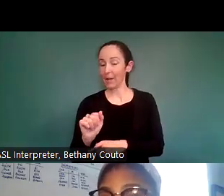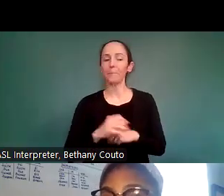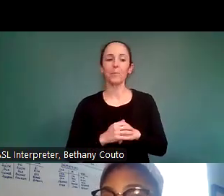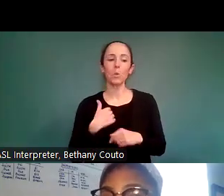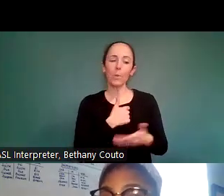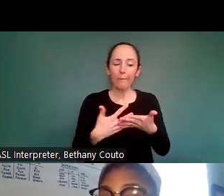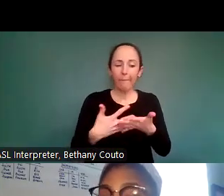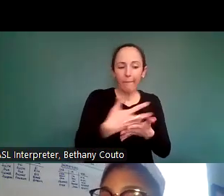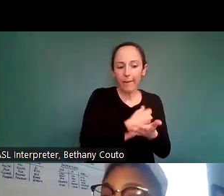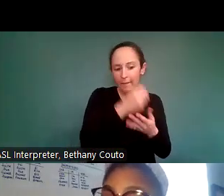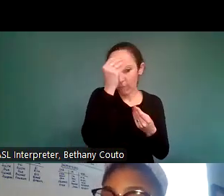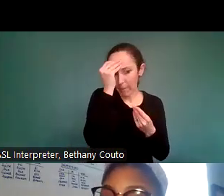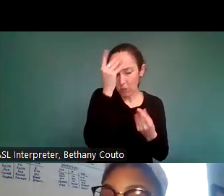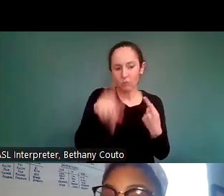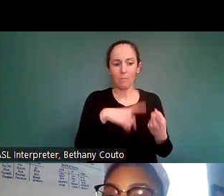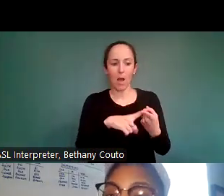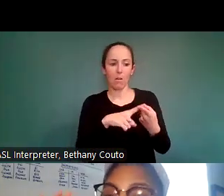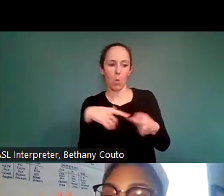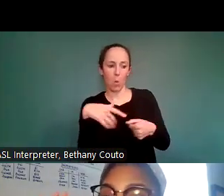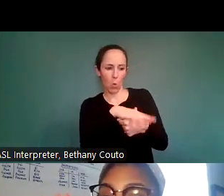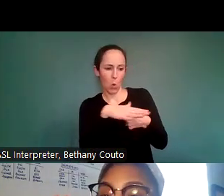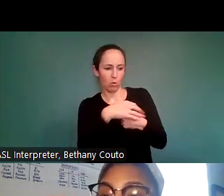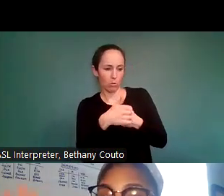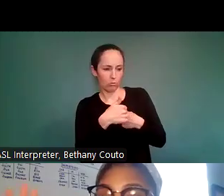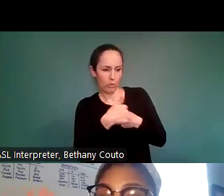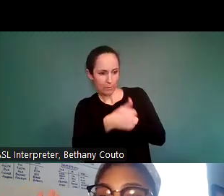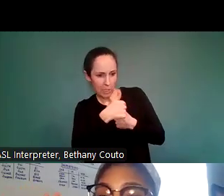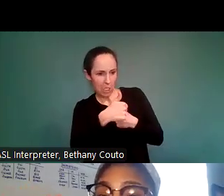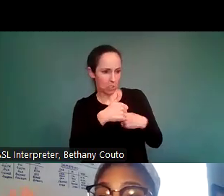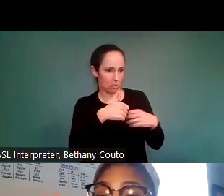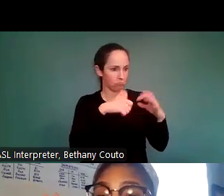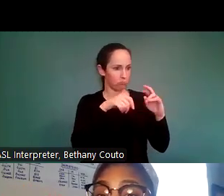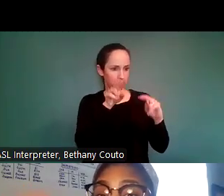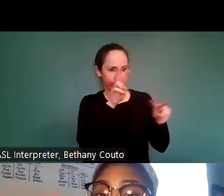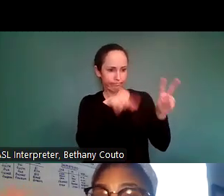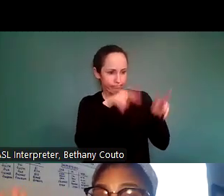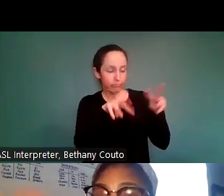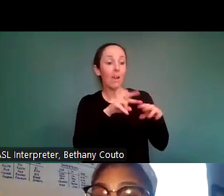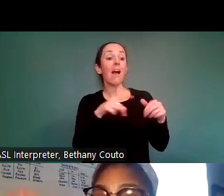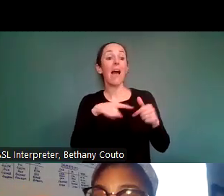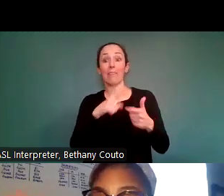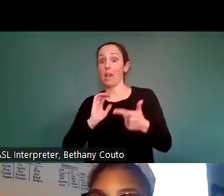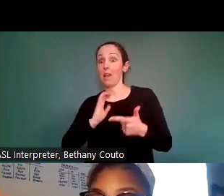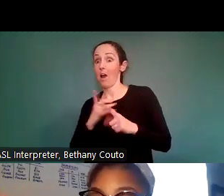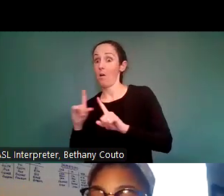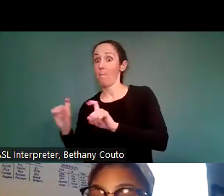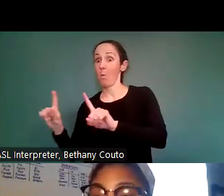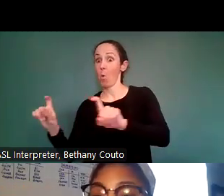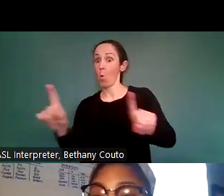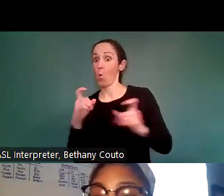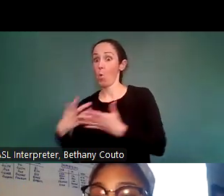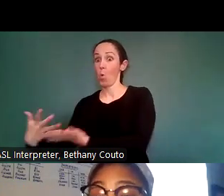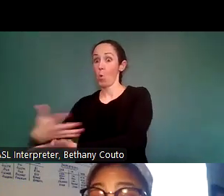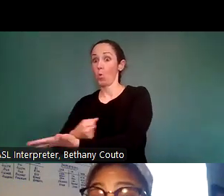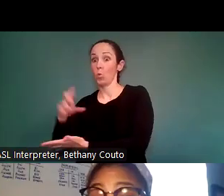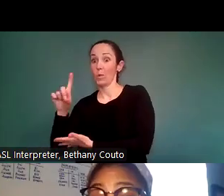regional transit, what the landscape looked like, and then we combined it with some of the polling data that Mass Inc. polling group were able